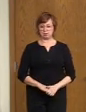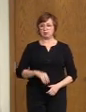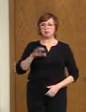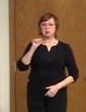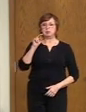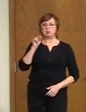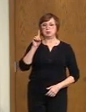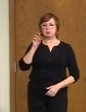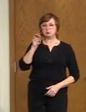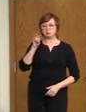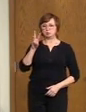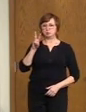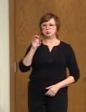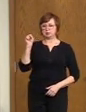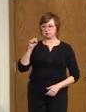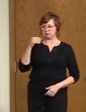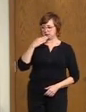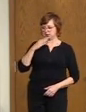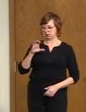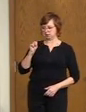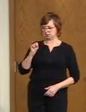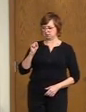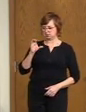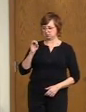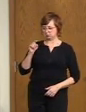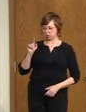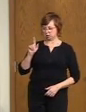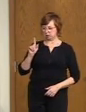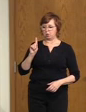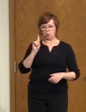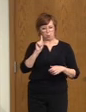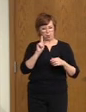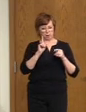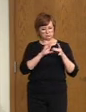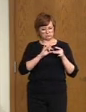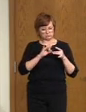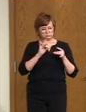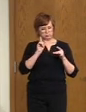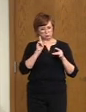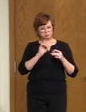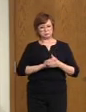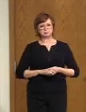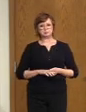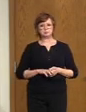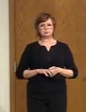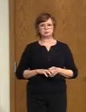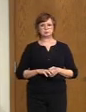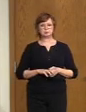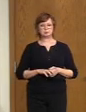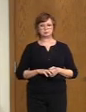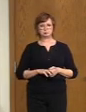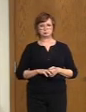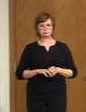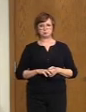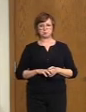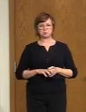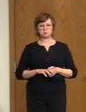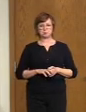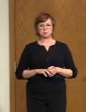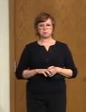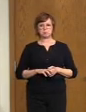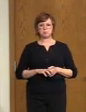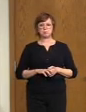Thanks, Scott. Maybe the one piece that I would add is certainly as additional vaccines become